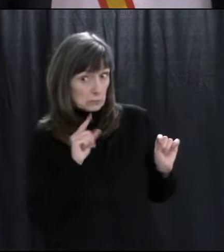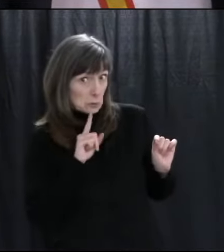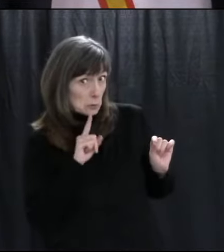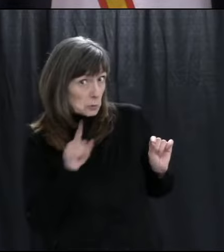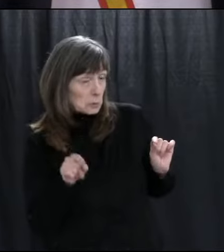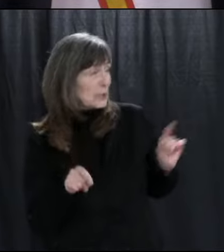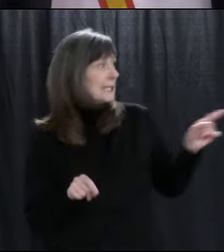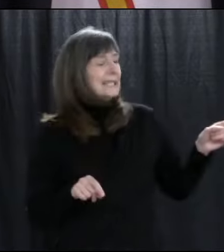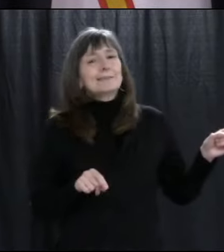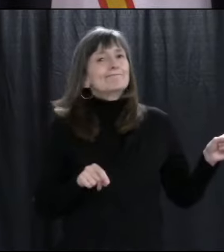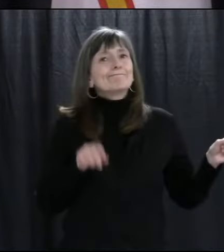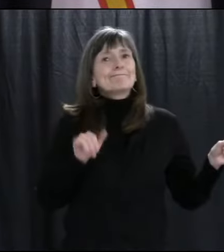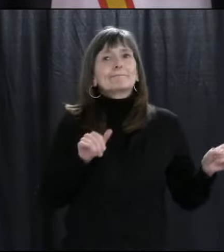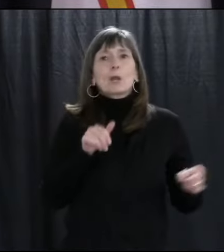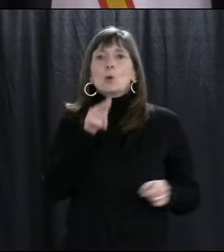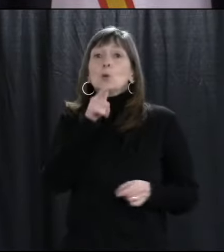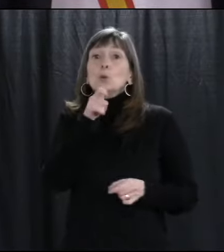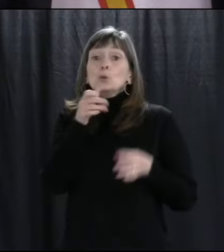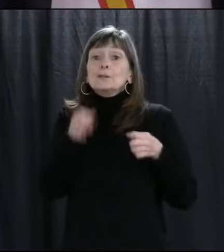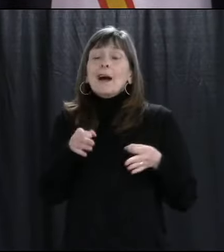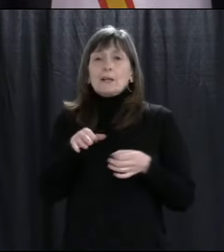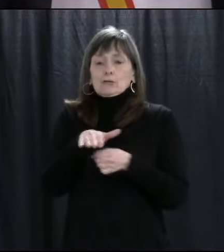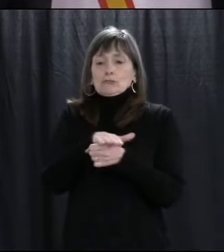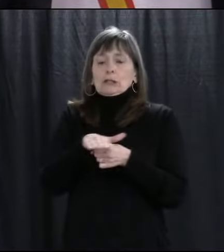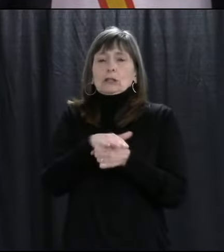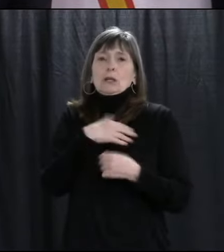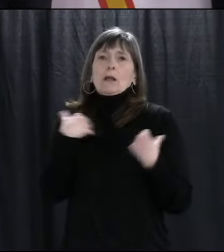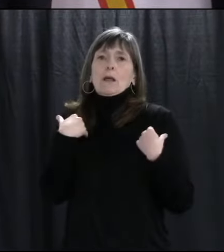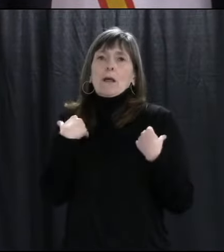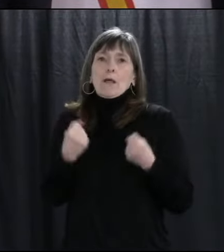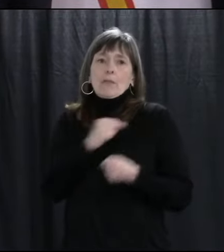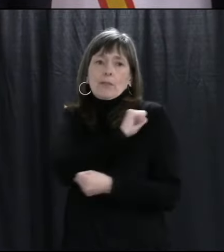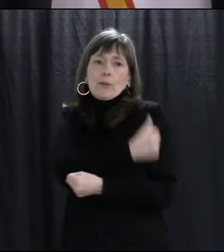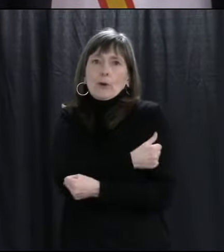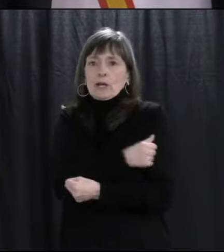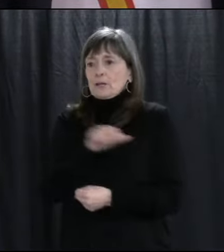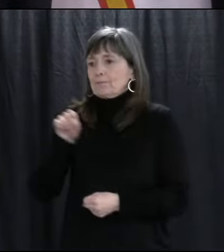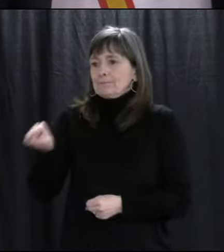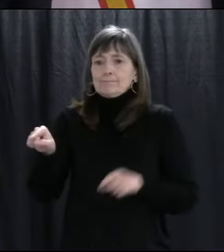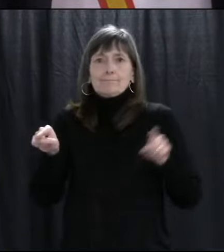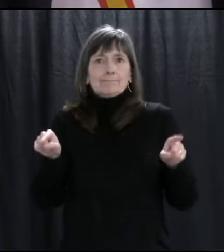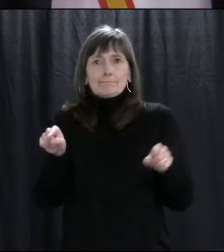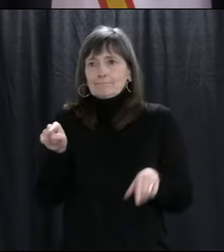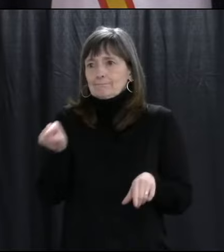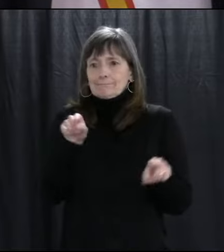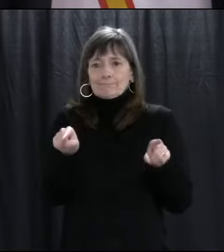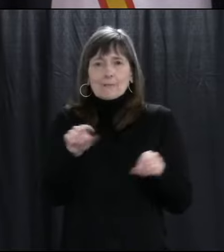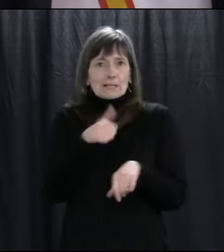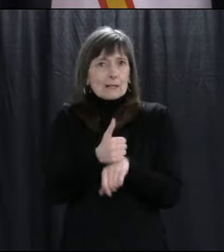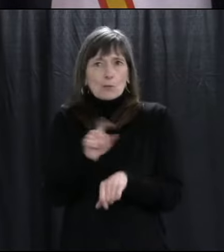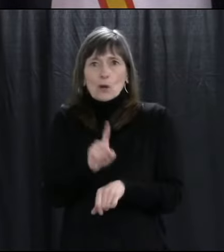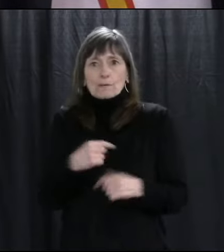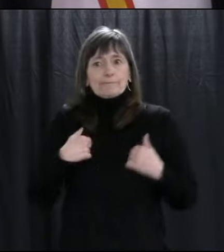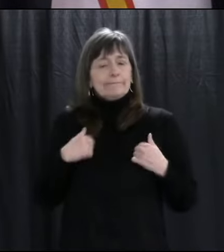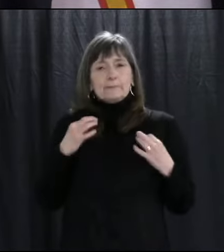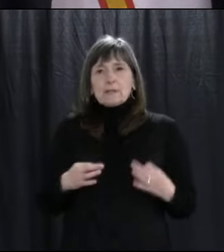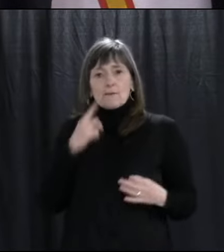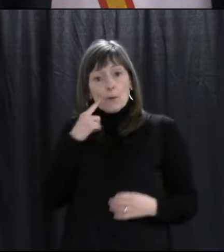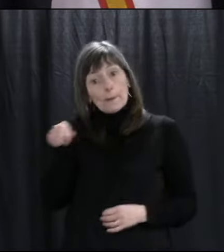are being developed by the Regional Health Authority, so I'd have to refer you to them to know exactly what's happening and where those are going to be.